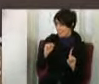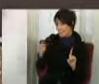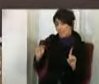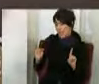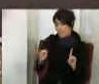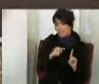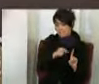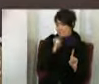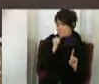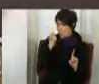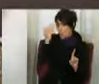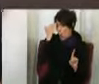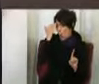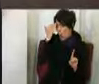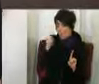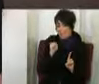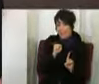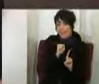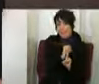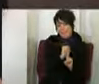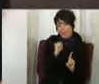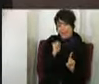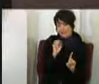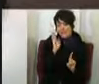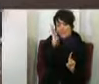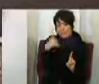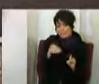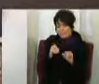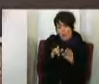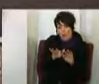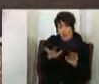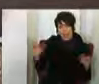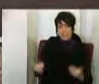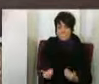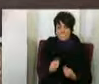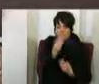did not know the impact he would have on the world.